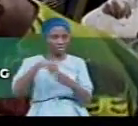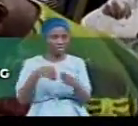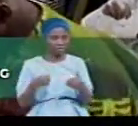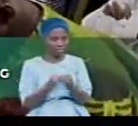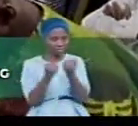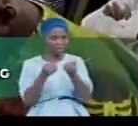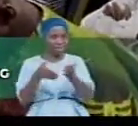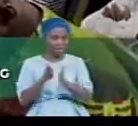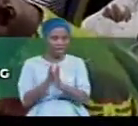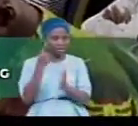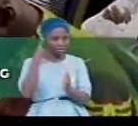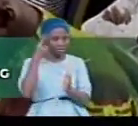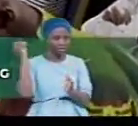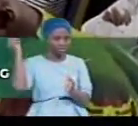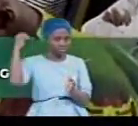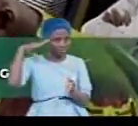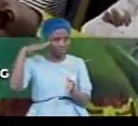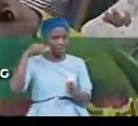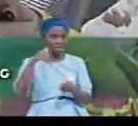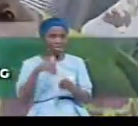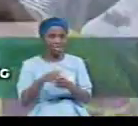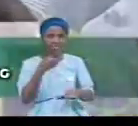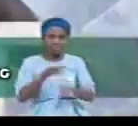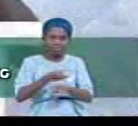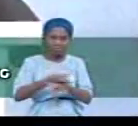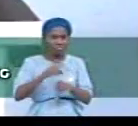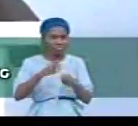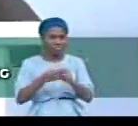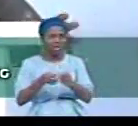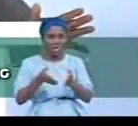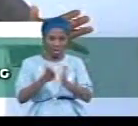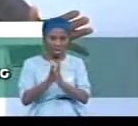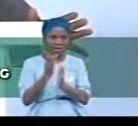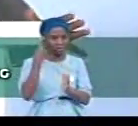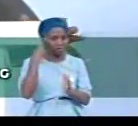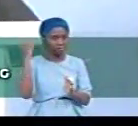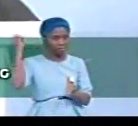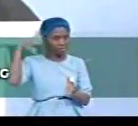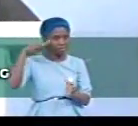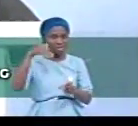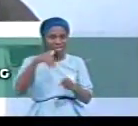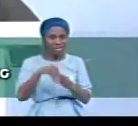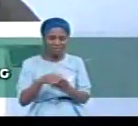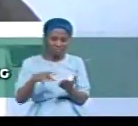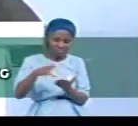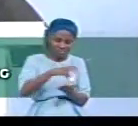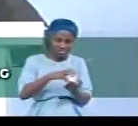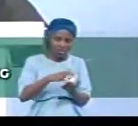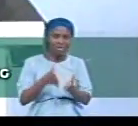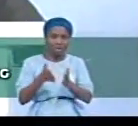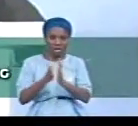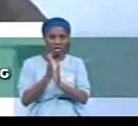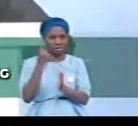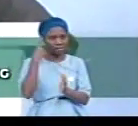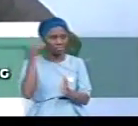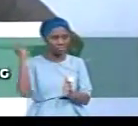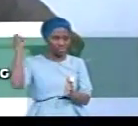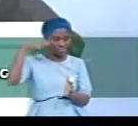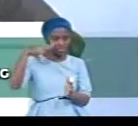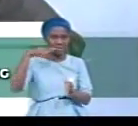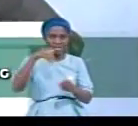for grace. In difficulty, ask for grace. In confusion, ask for grace.